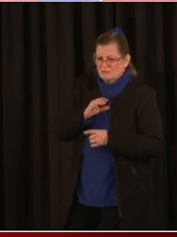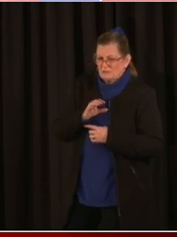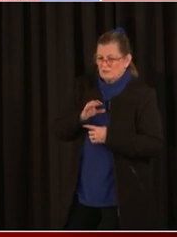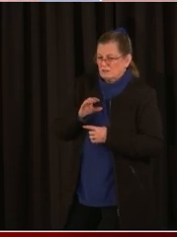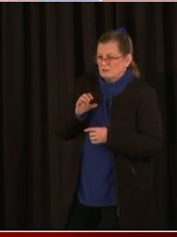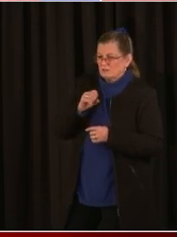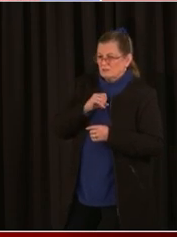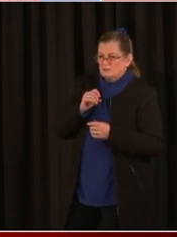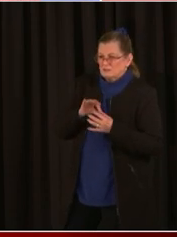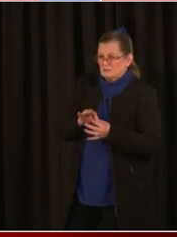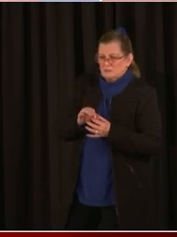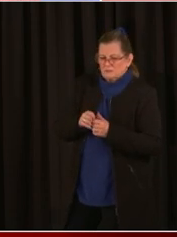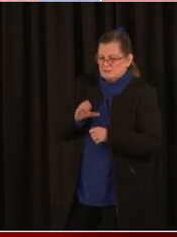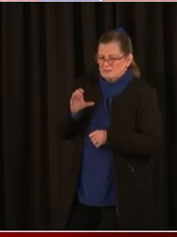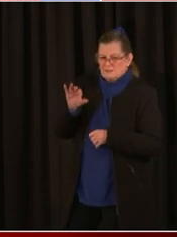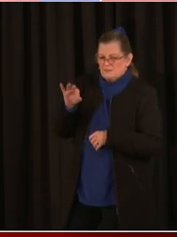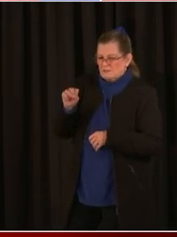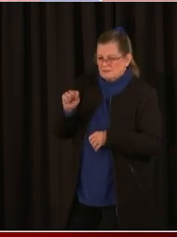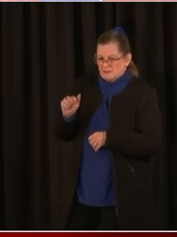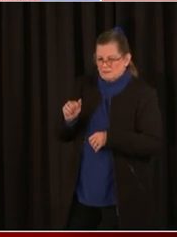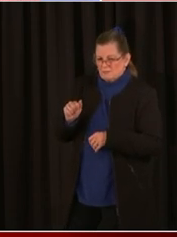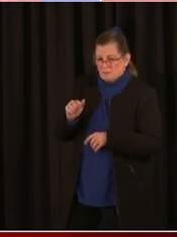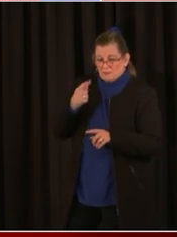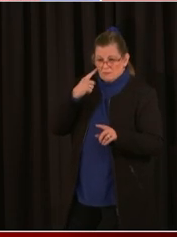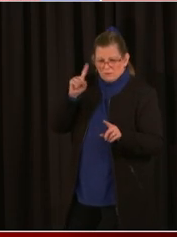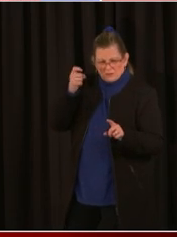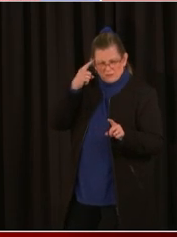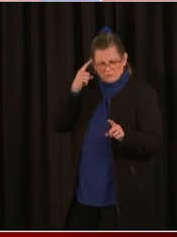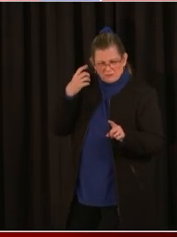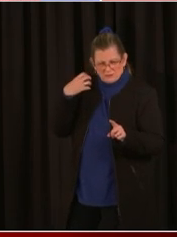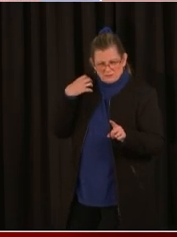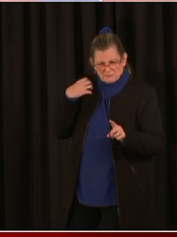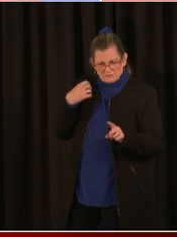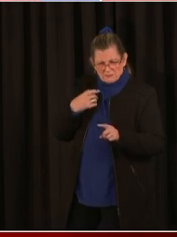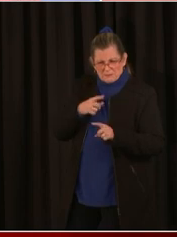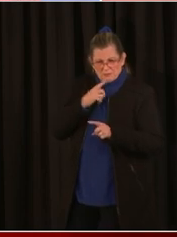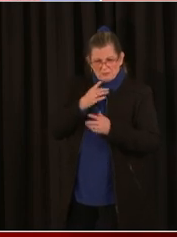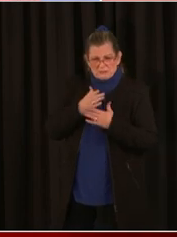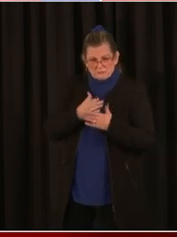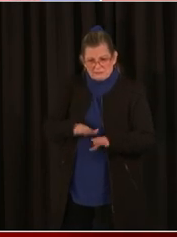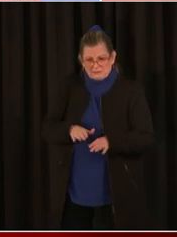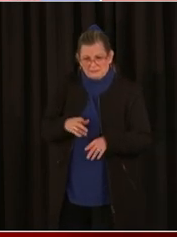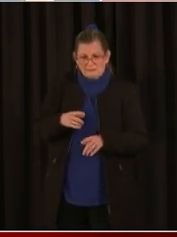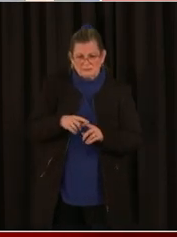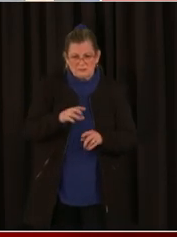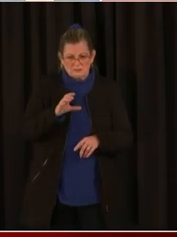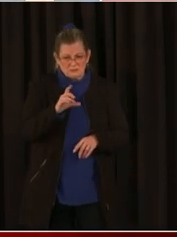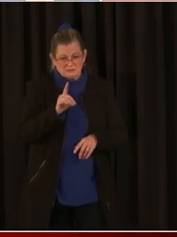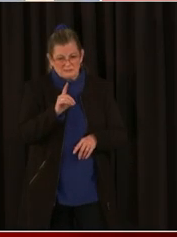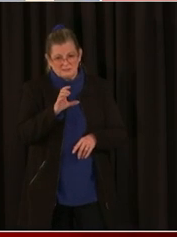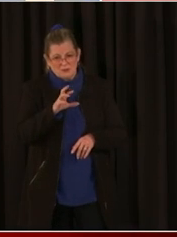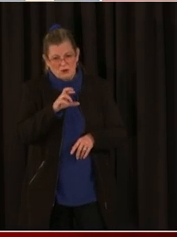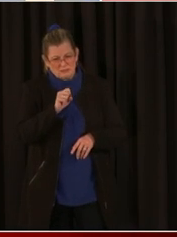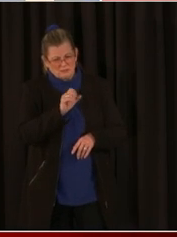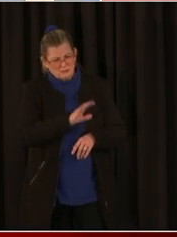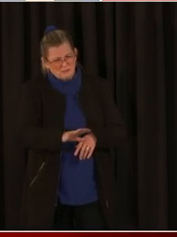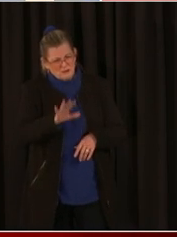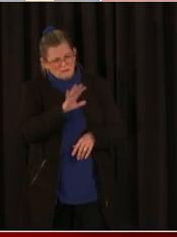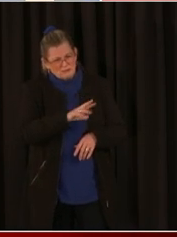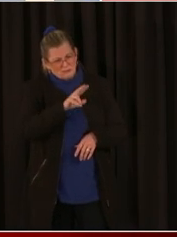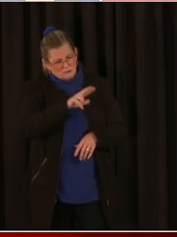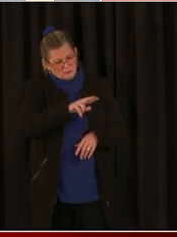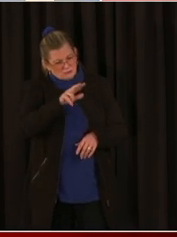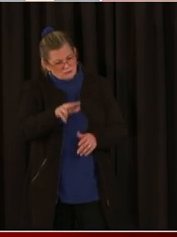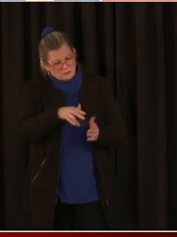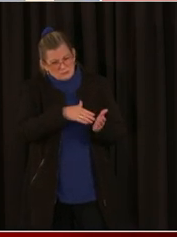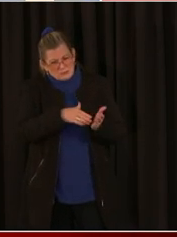CFSA. And one more for the chairman. The bill to split up DCRA would cost an estimated $33 million over the